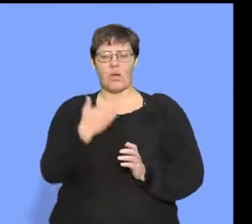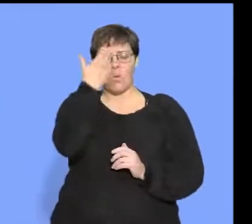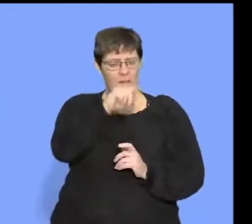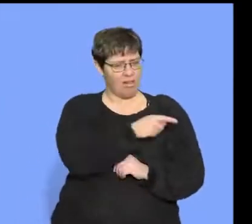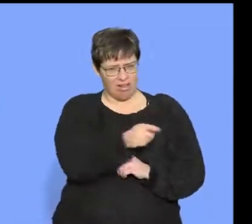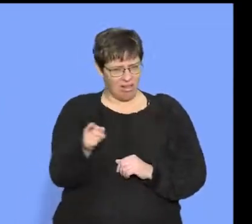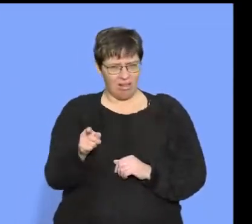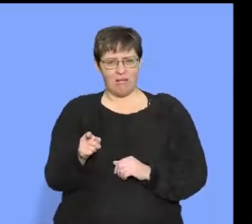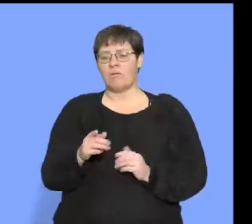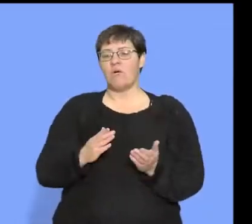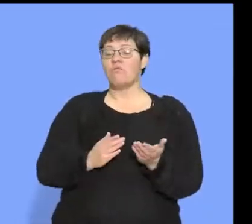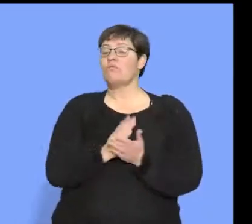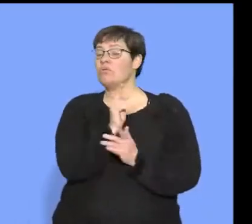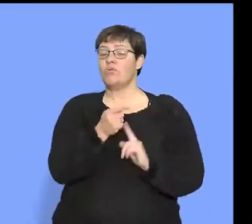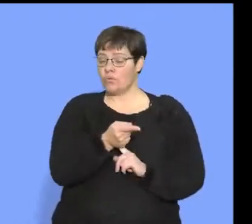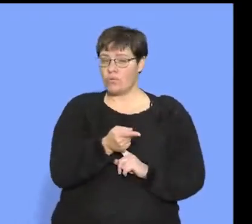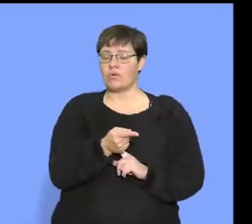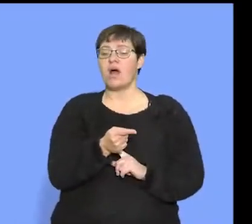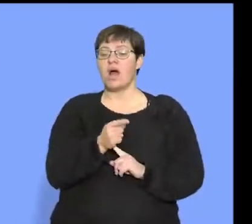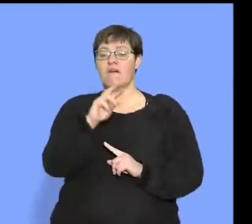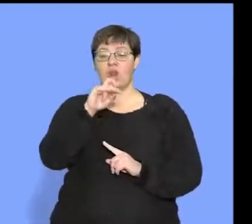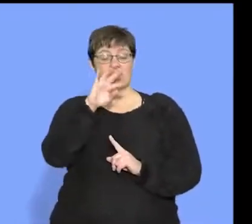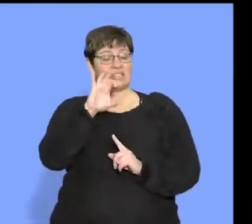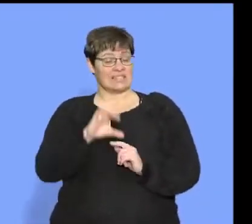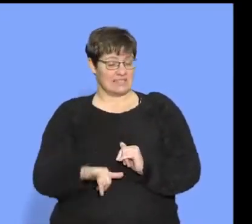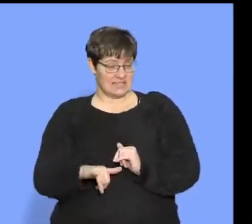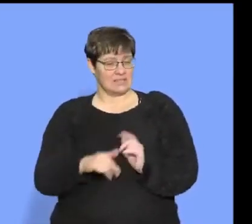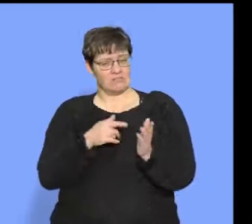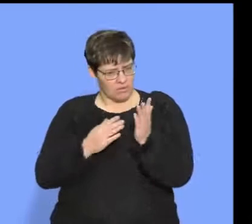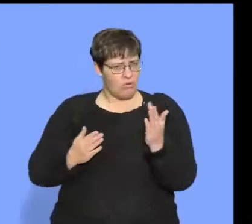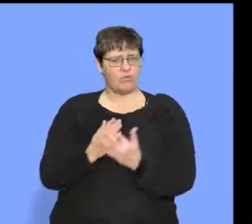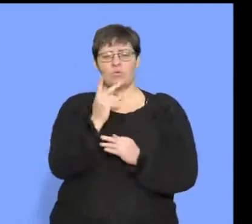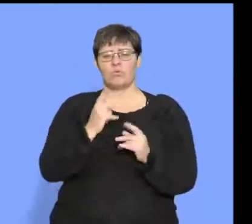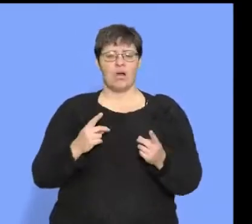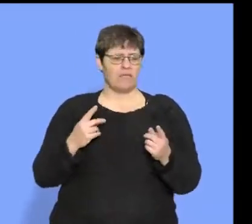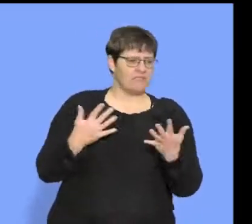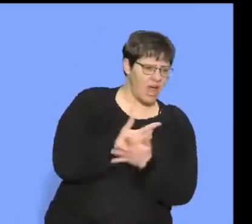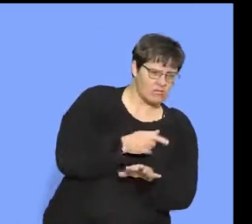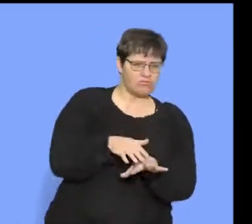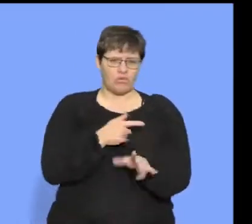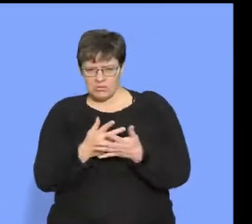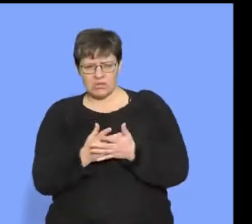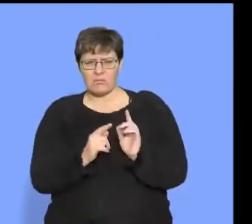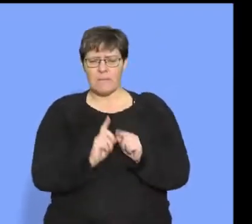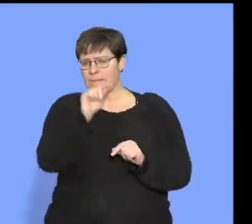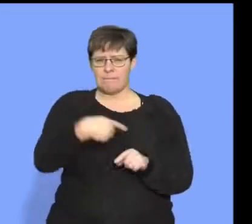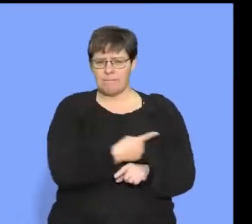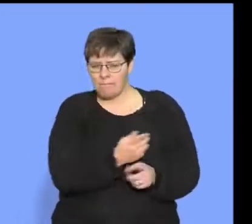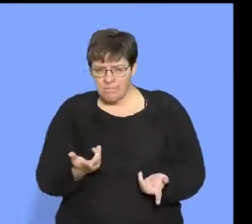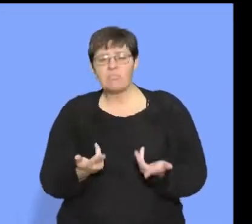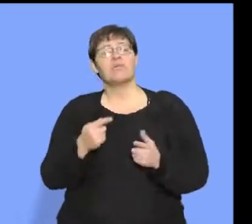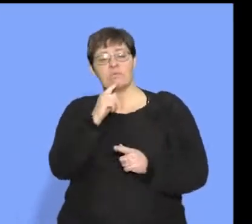know that all waves travel through their mediums with a particular velocity, and this will form the basis of quite an interesting